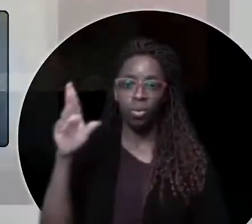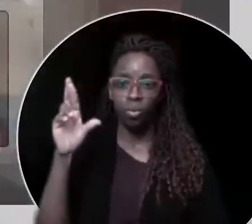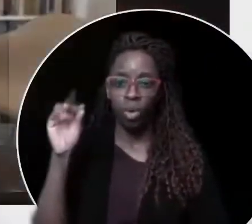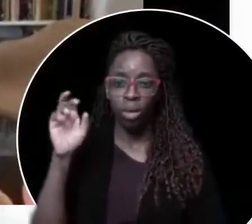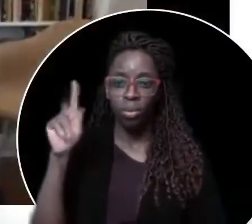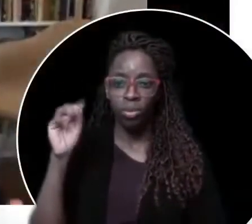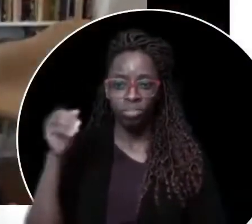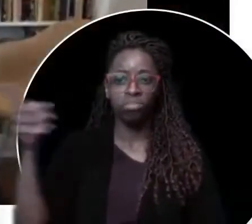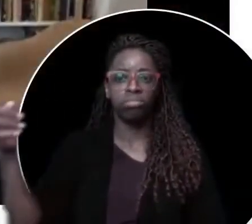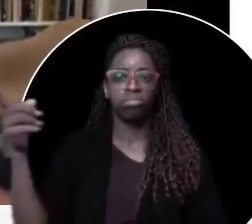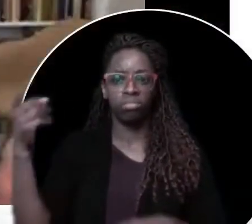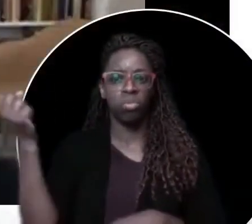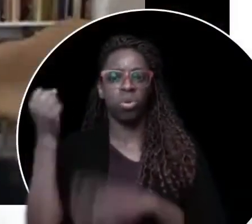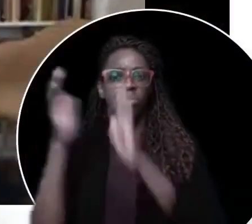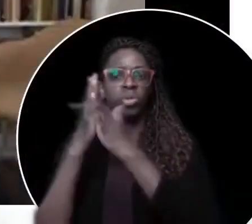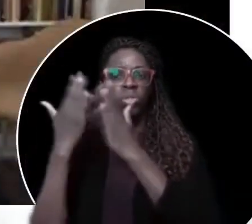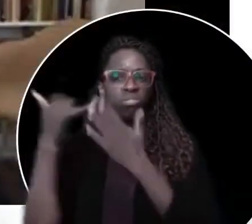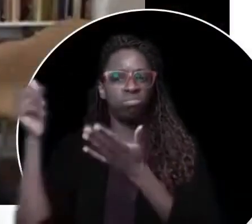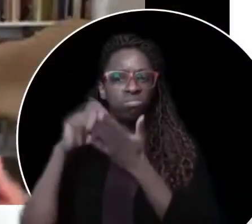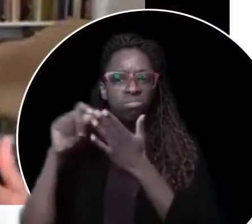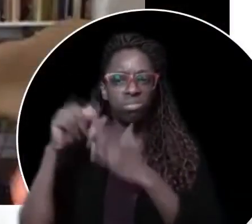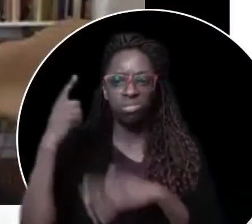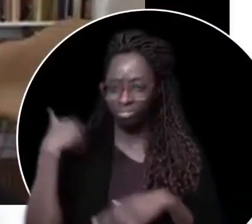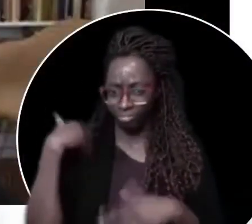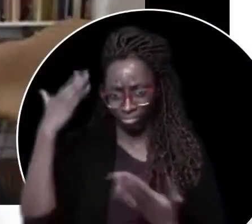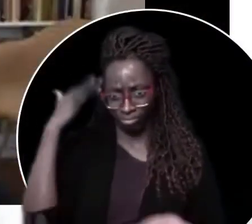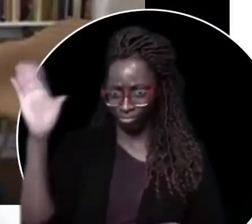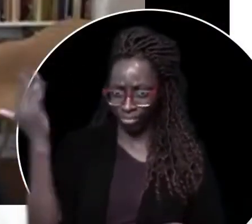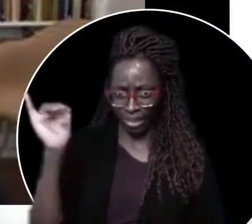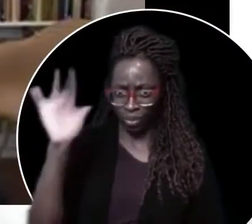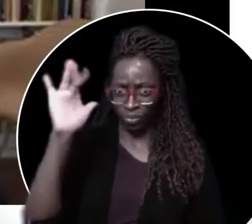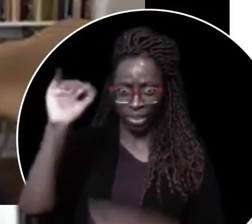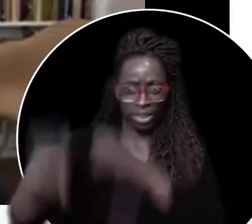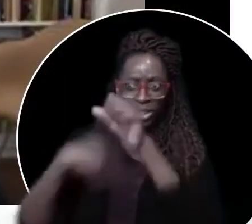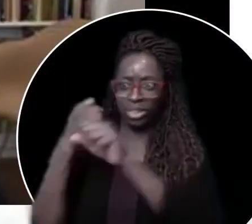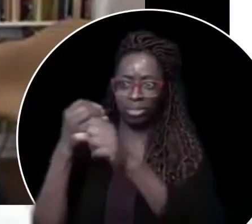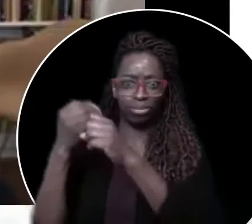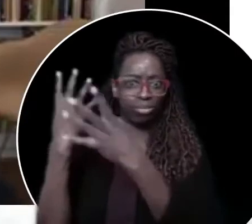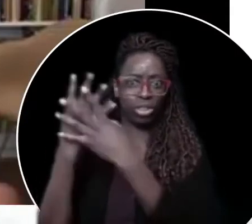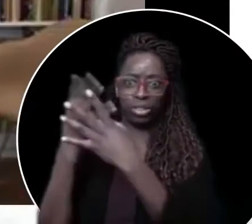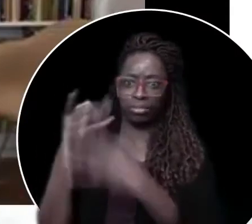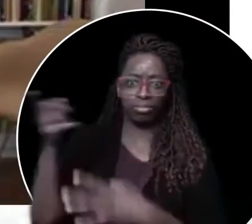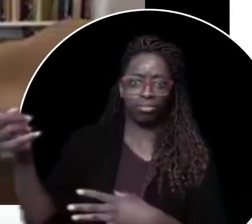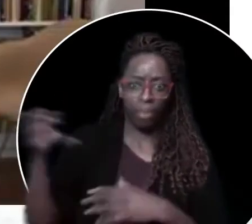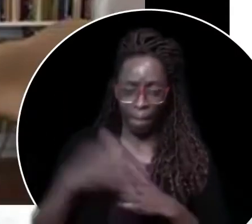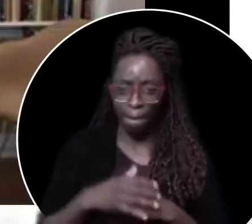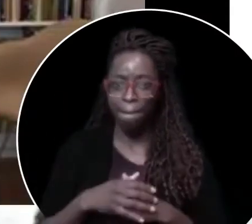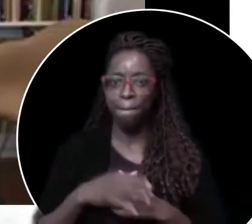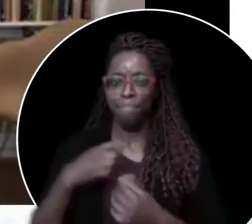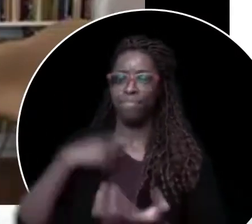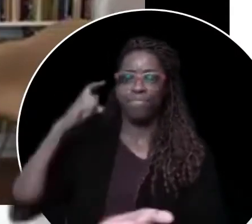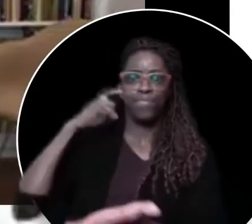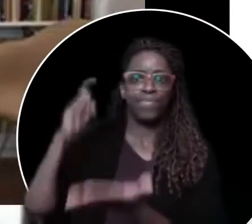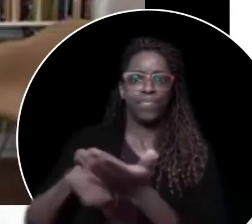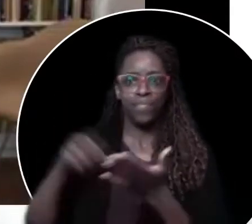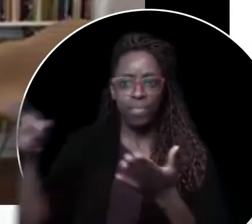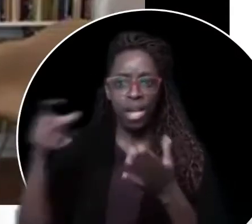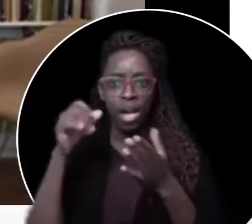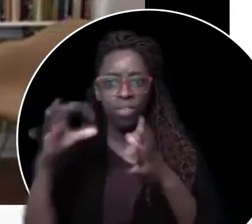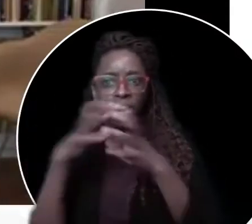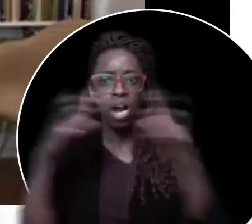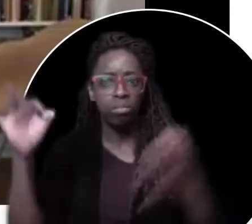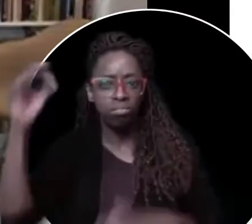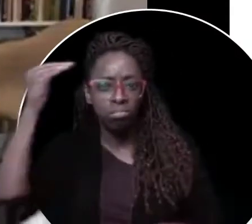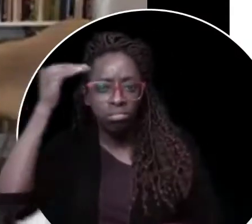We're recognizing that a lot of the knowledge that has been really important and helpful during